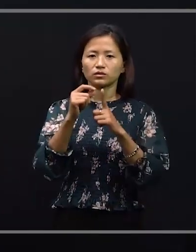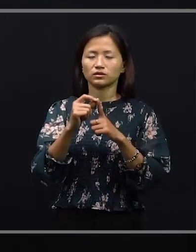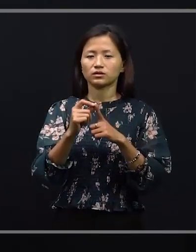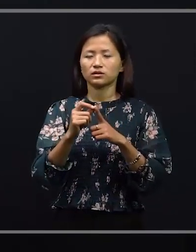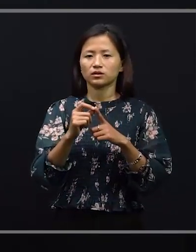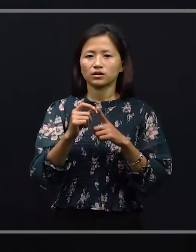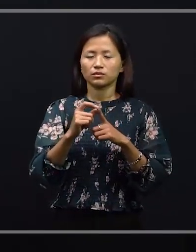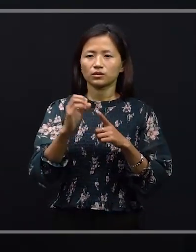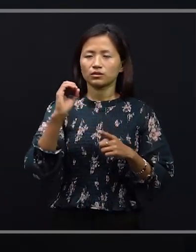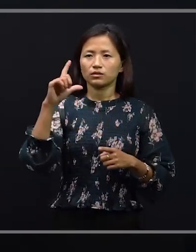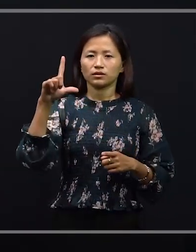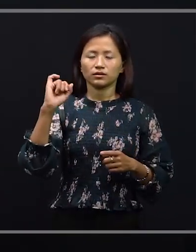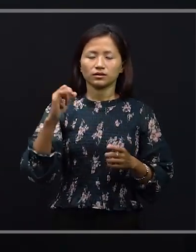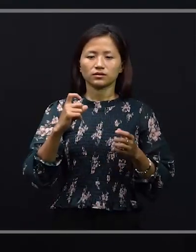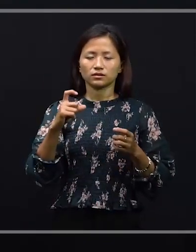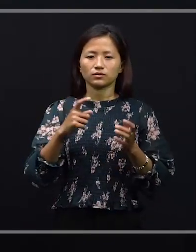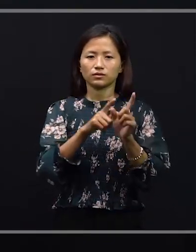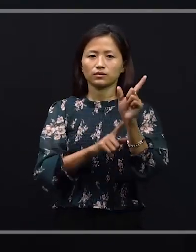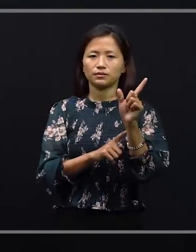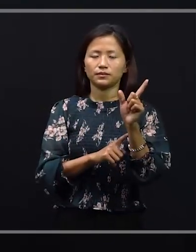as Satyagraha. Okay,